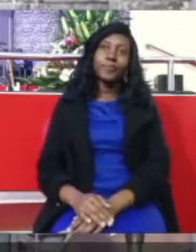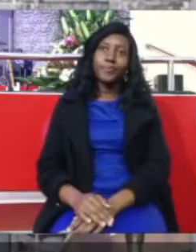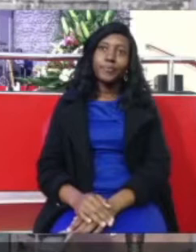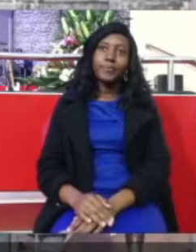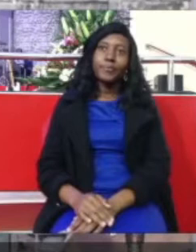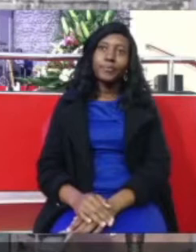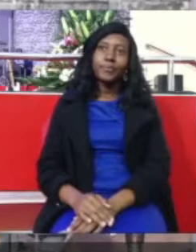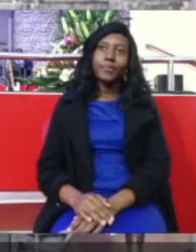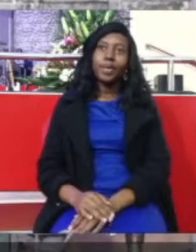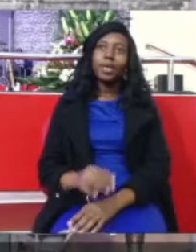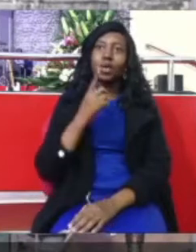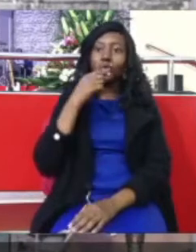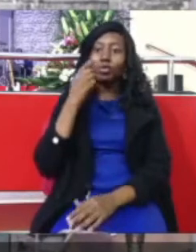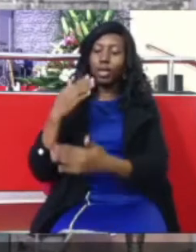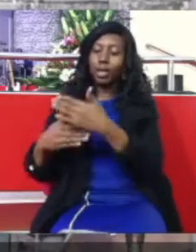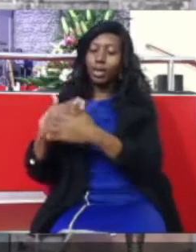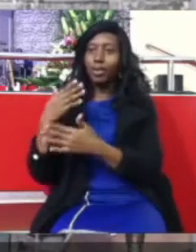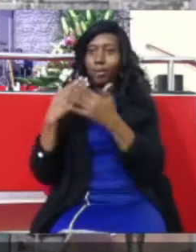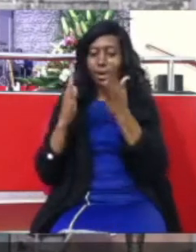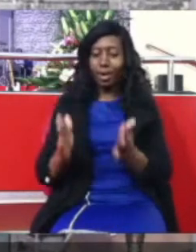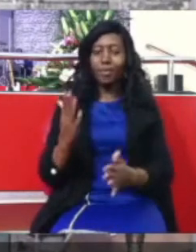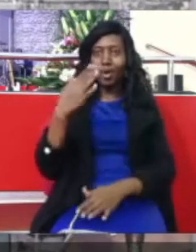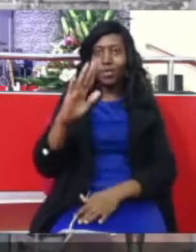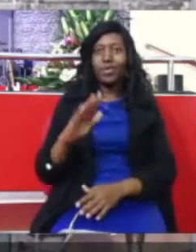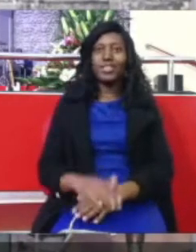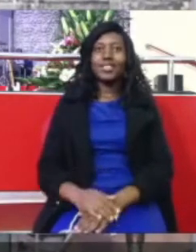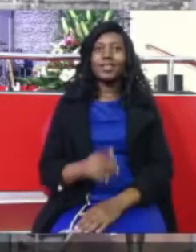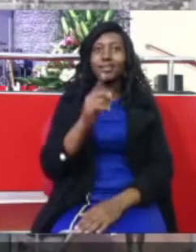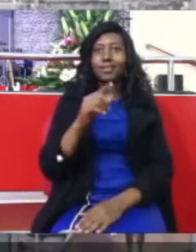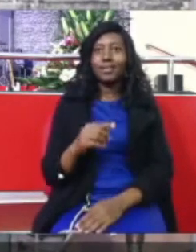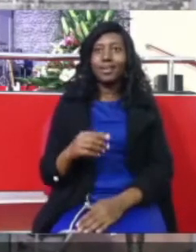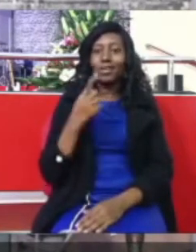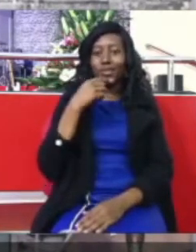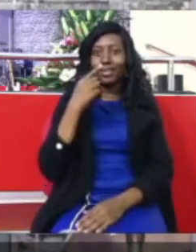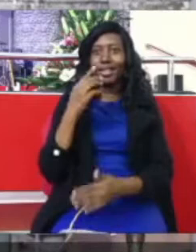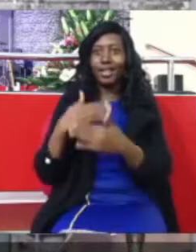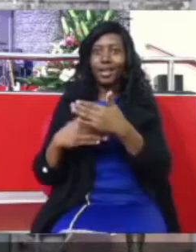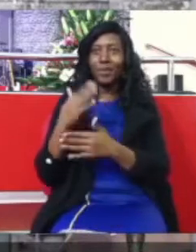You can tell the other neighbor, "At your word, I will let down the net."